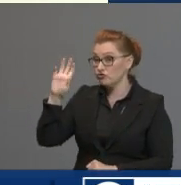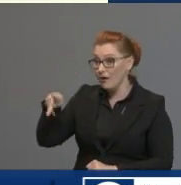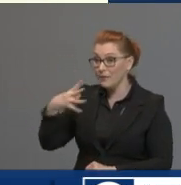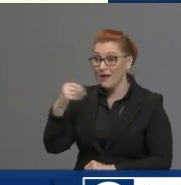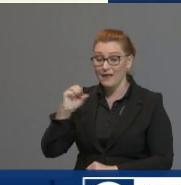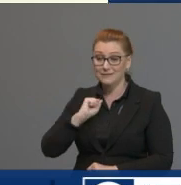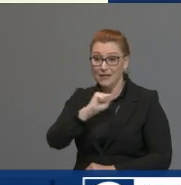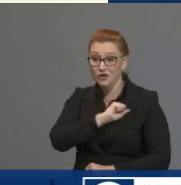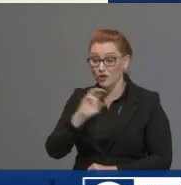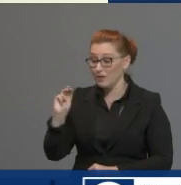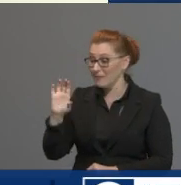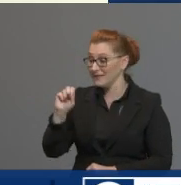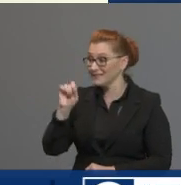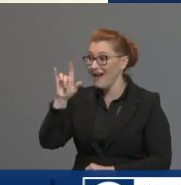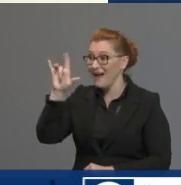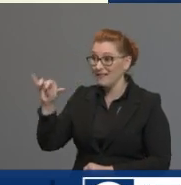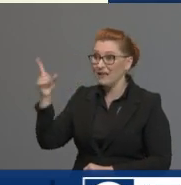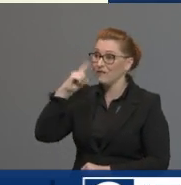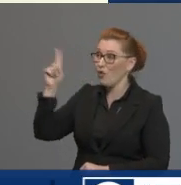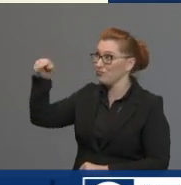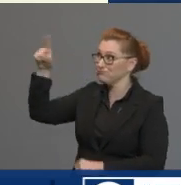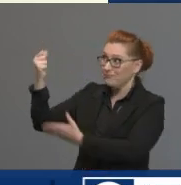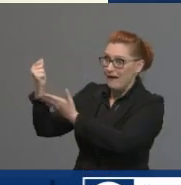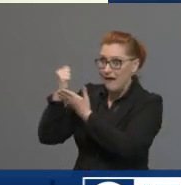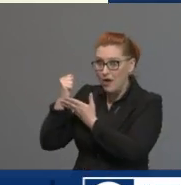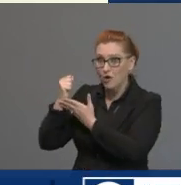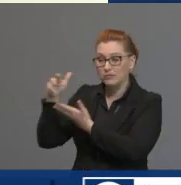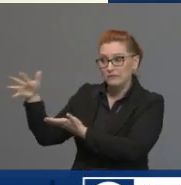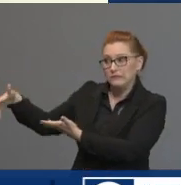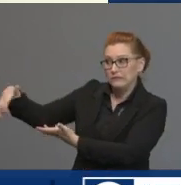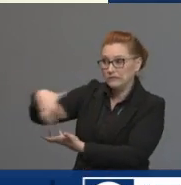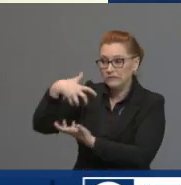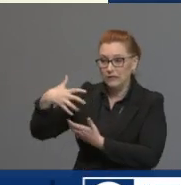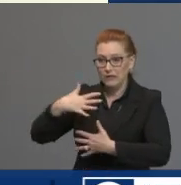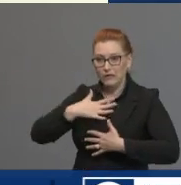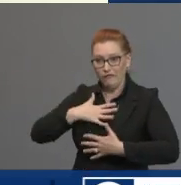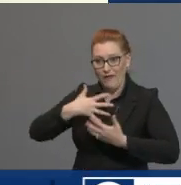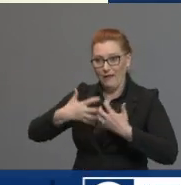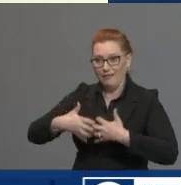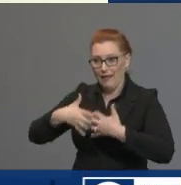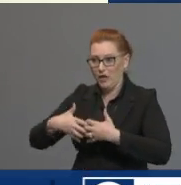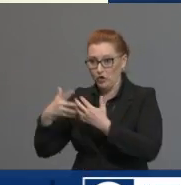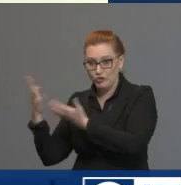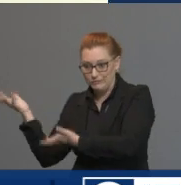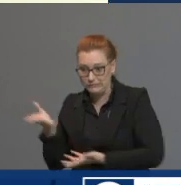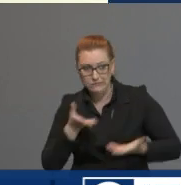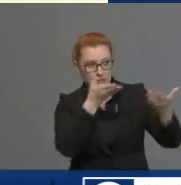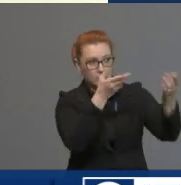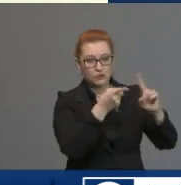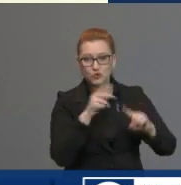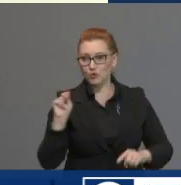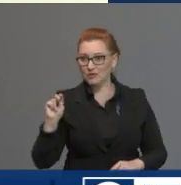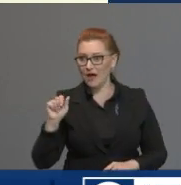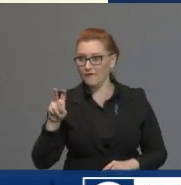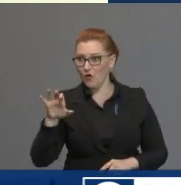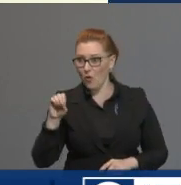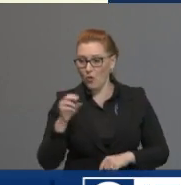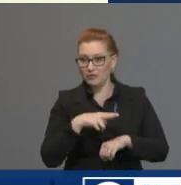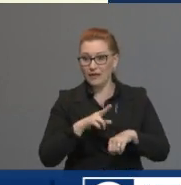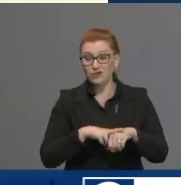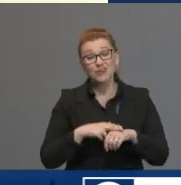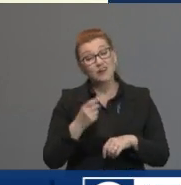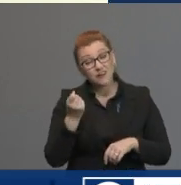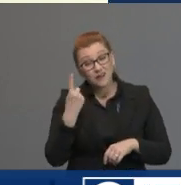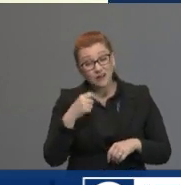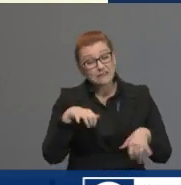the ventilators we were able to get to Navajo Nation. We do still have issues there. I believe we have our